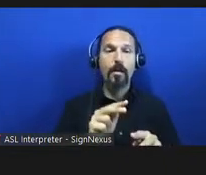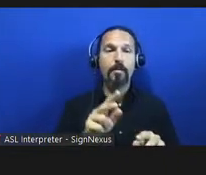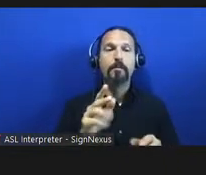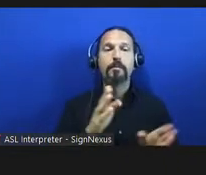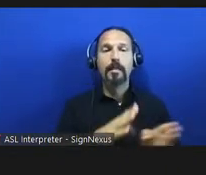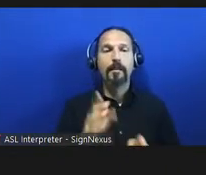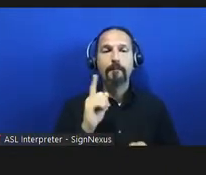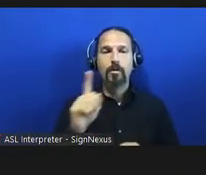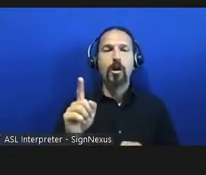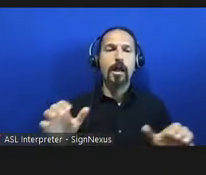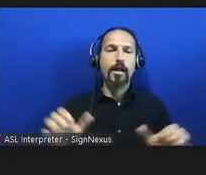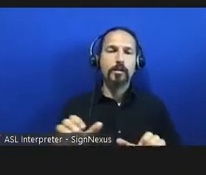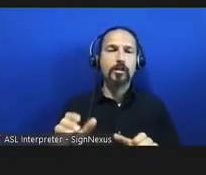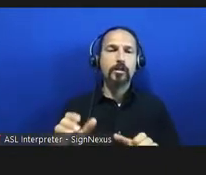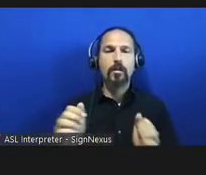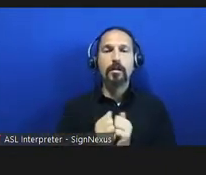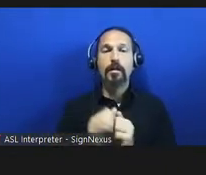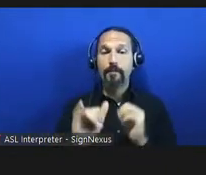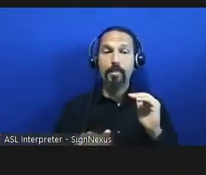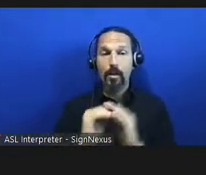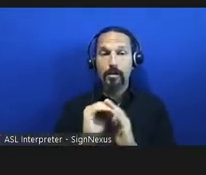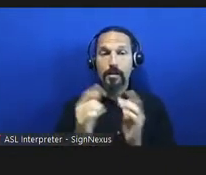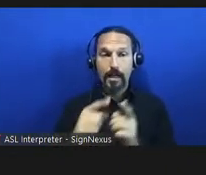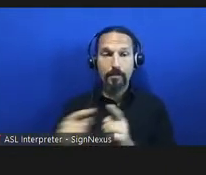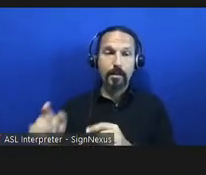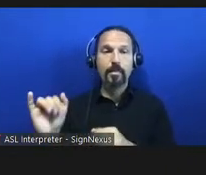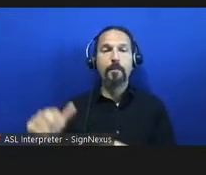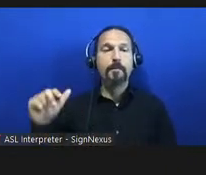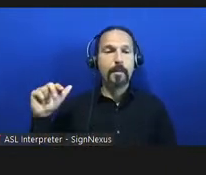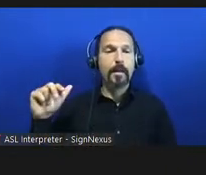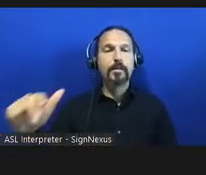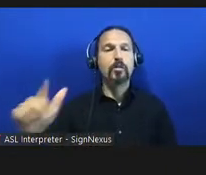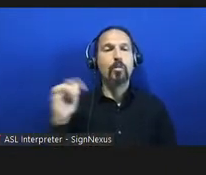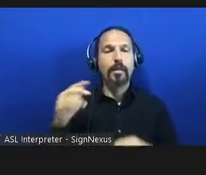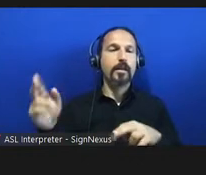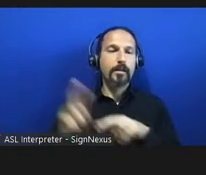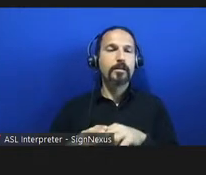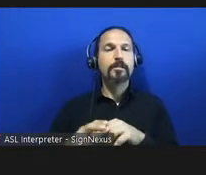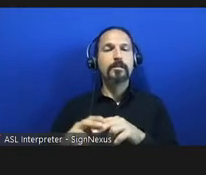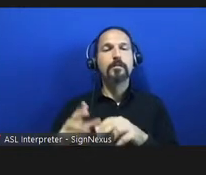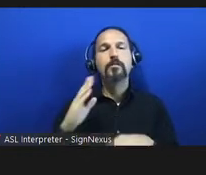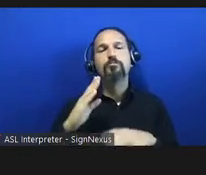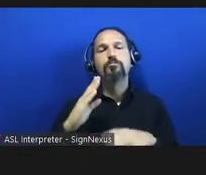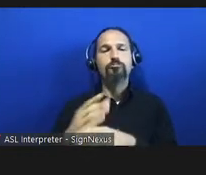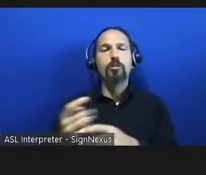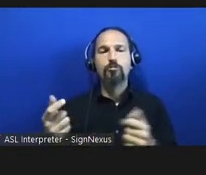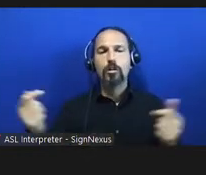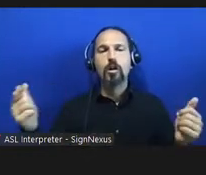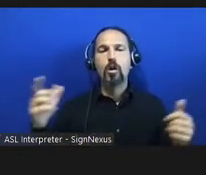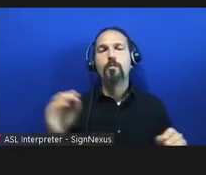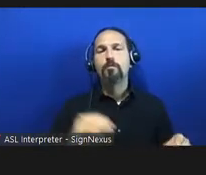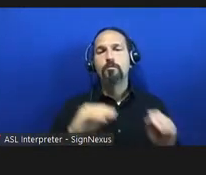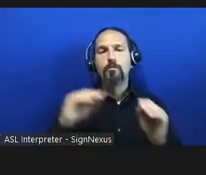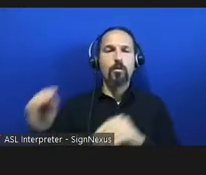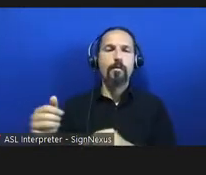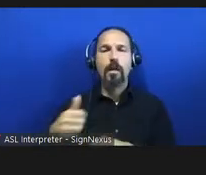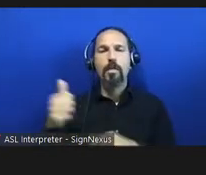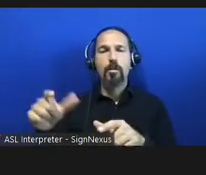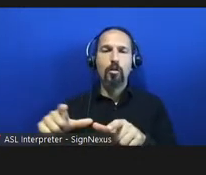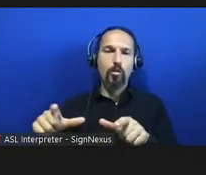threshold for Action if the threshold is reached pedestrian space would be increased and obstructions will be removed or relocated